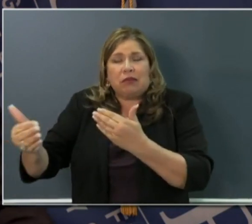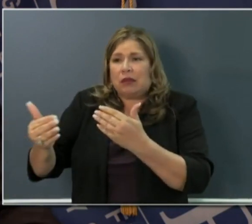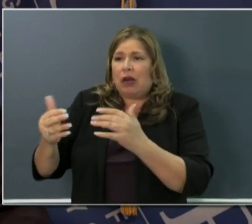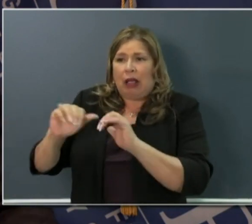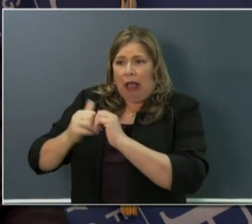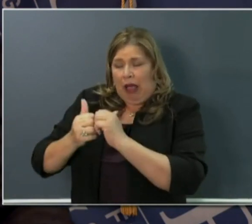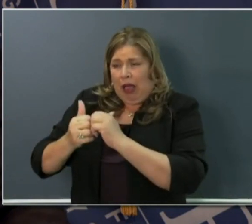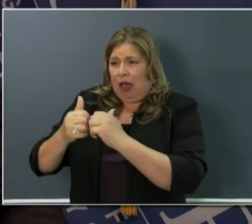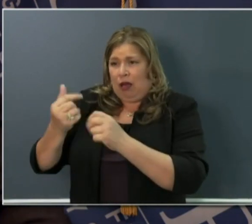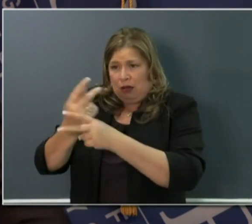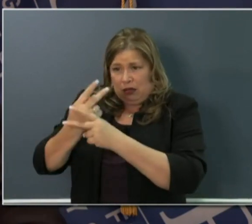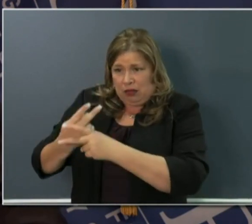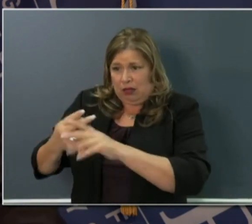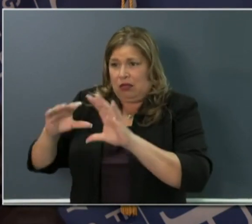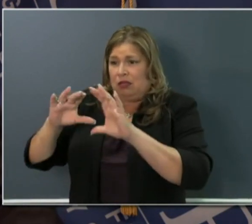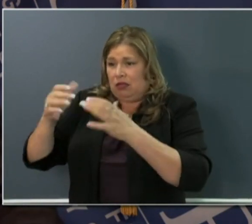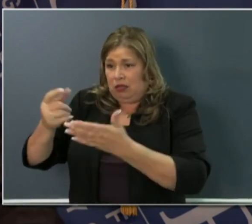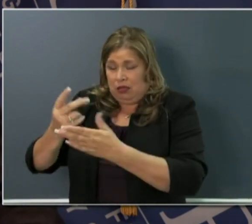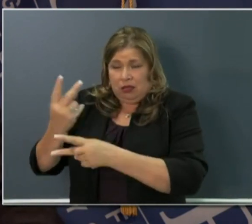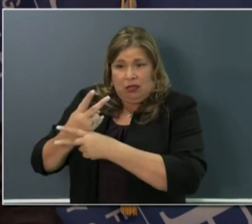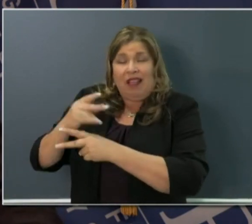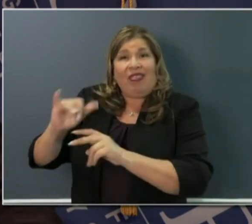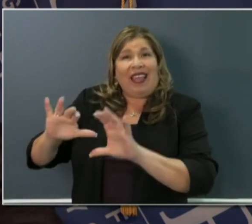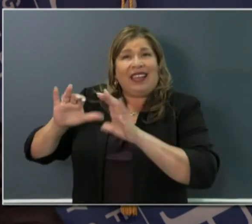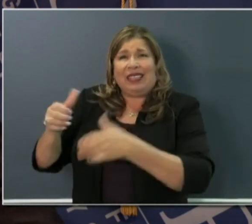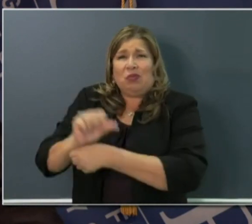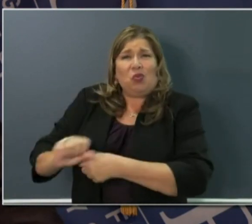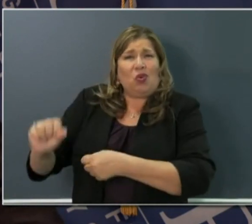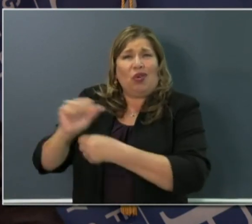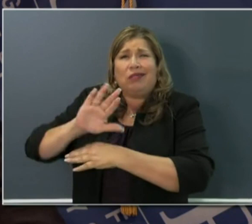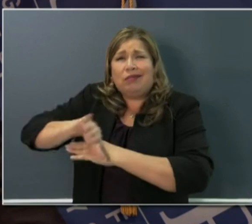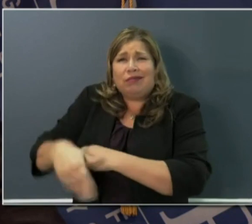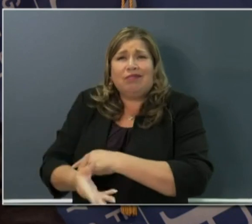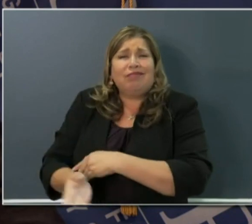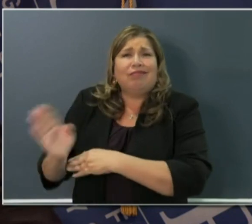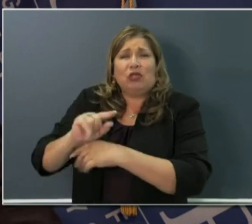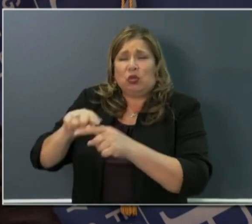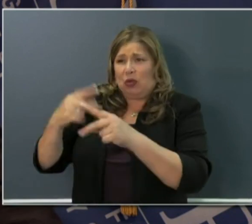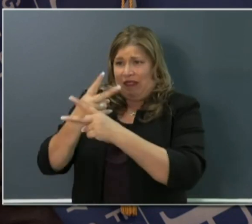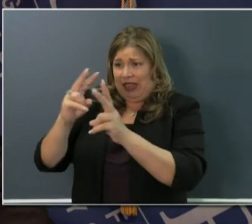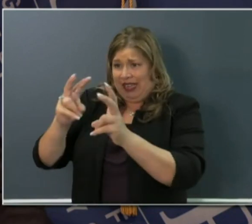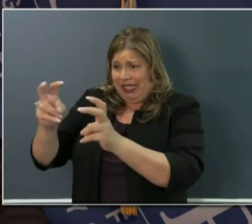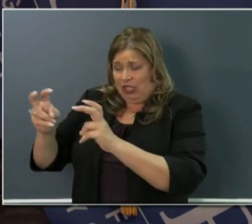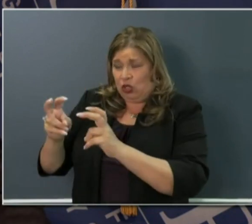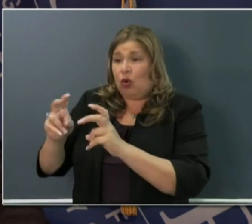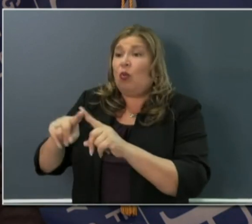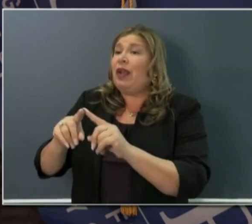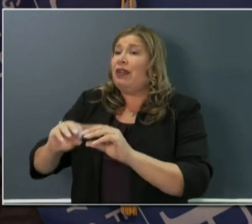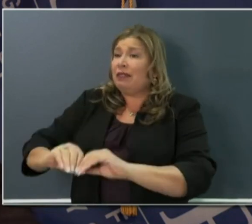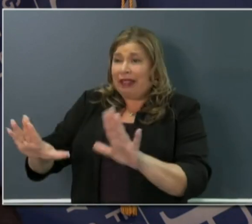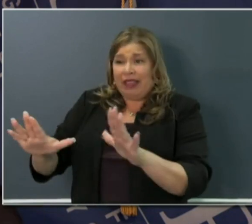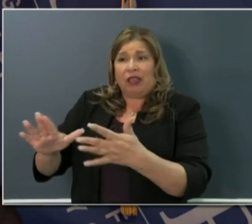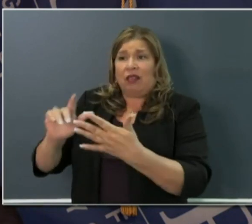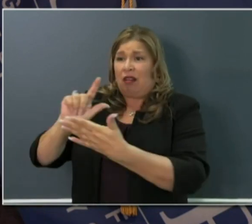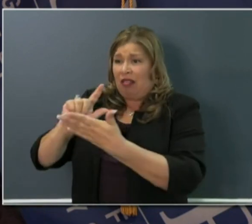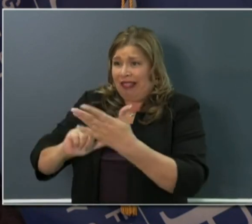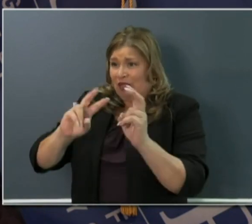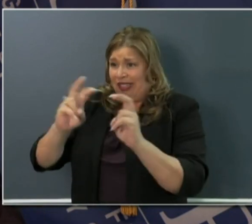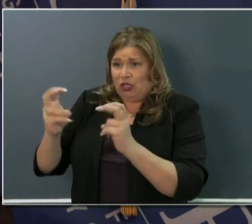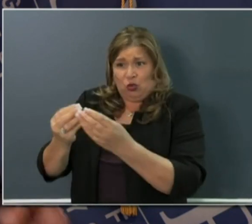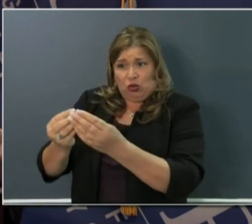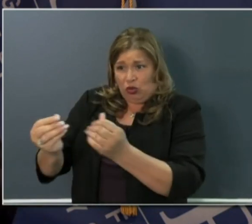team is working overtime to work through those issues. When I have clarity on those legal